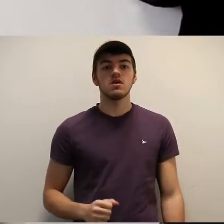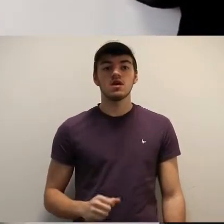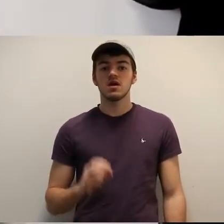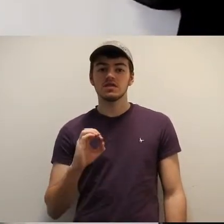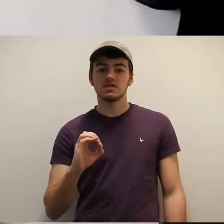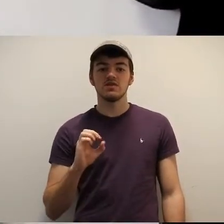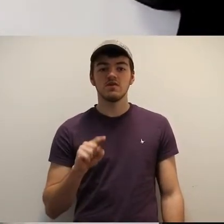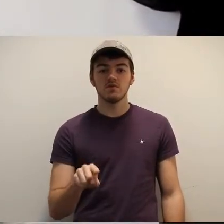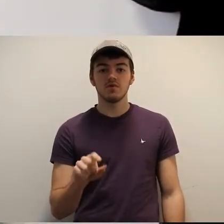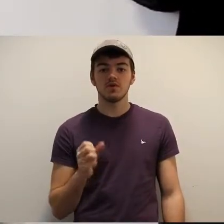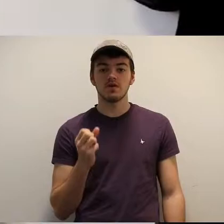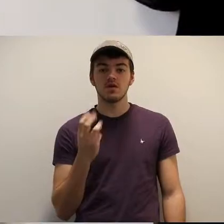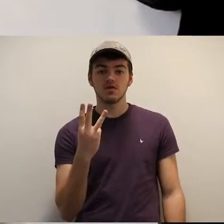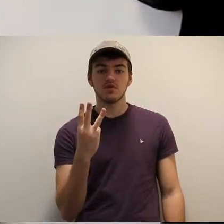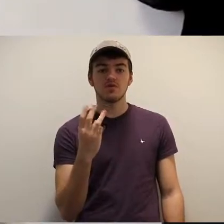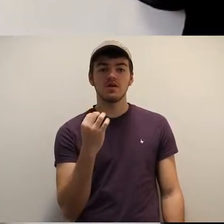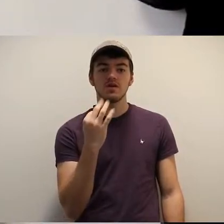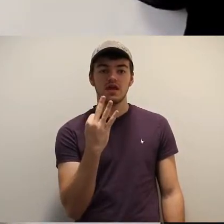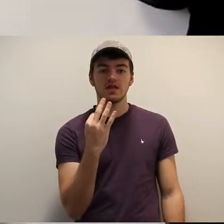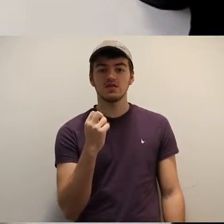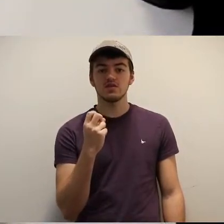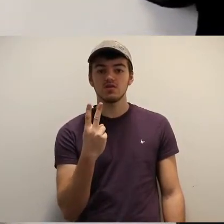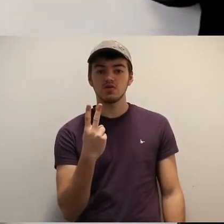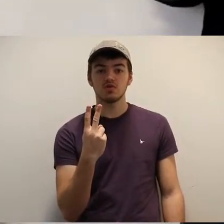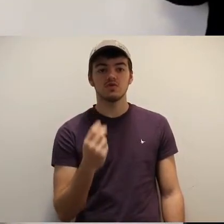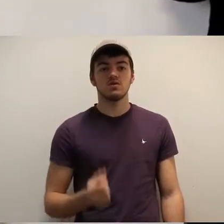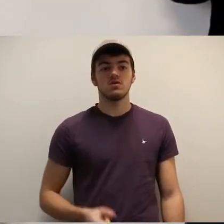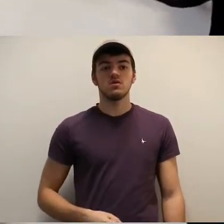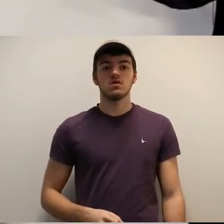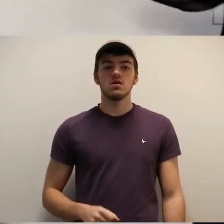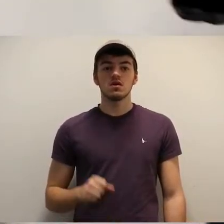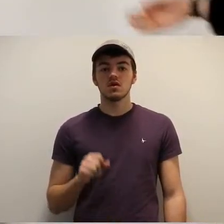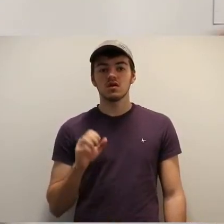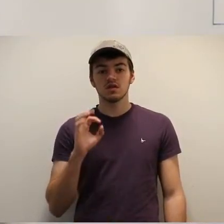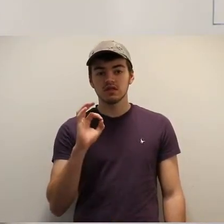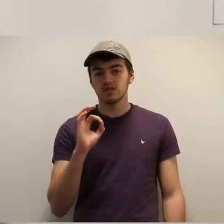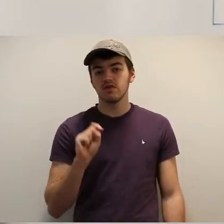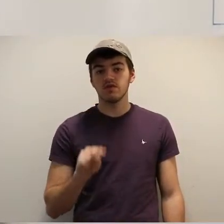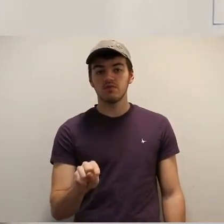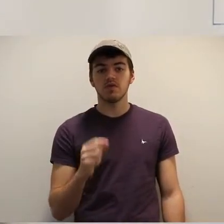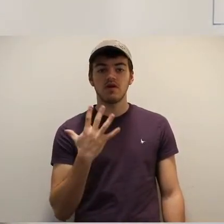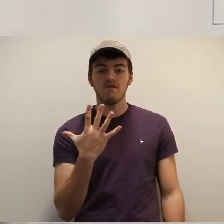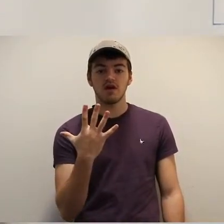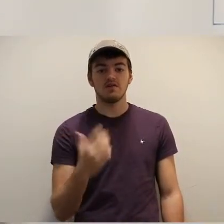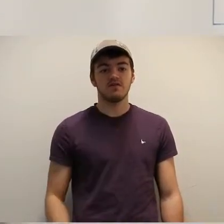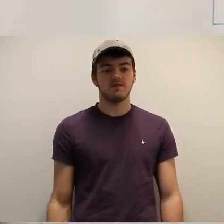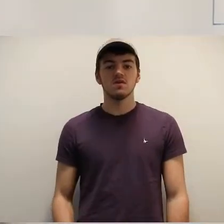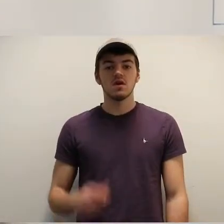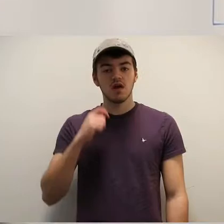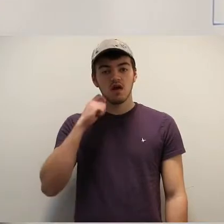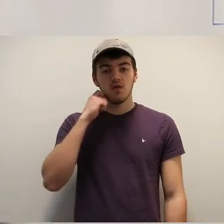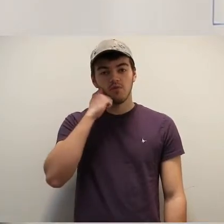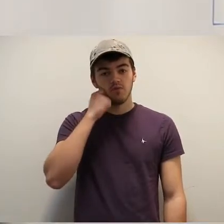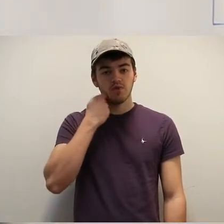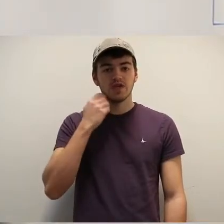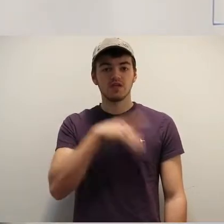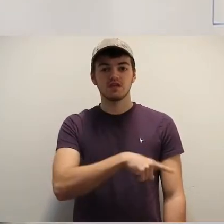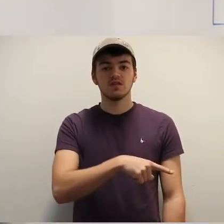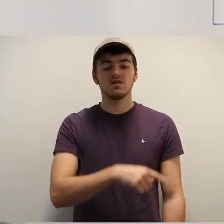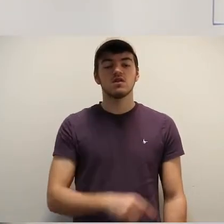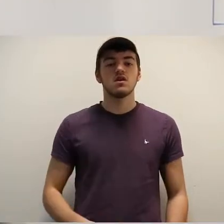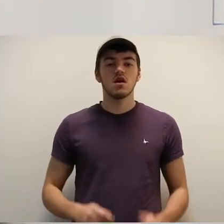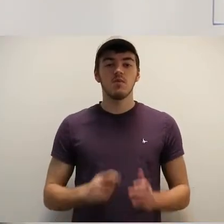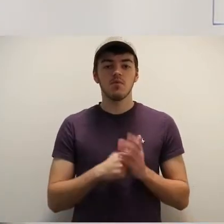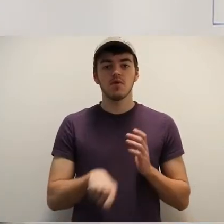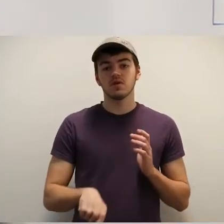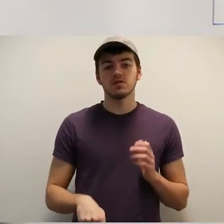can we use these 3 important ratios to predict a price level? Here is the example. We assume that